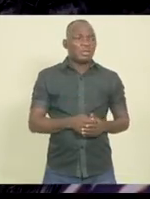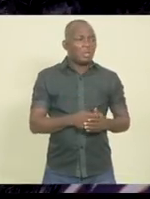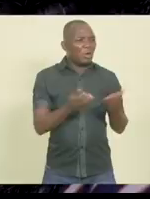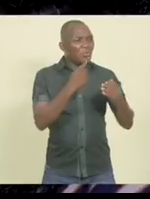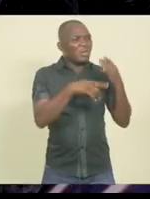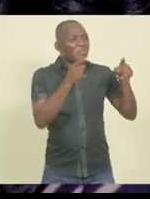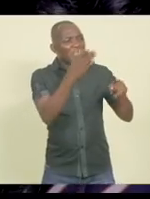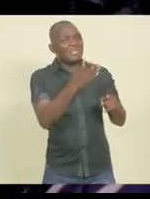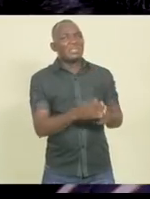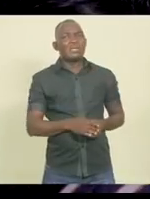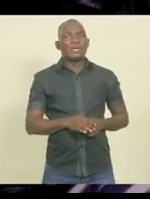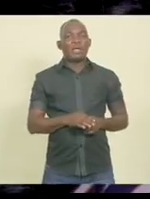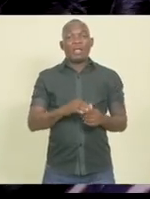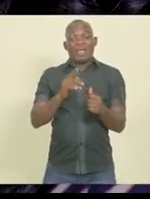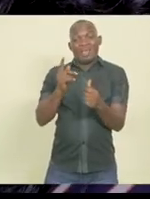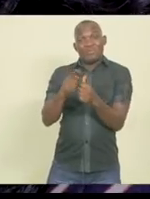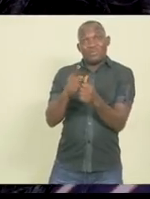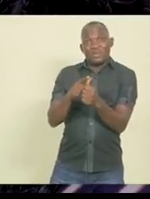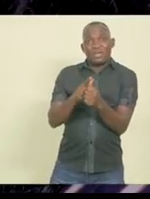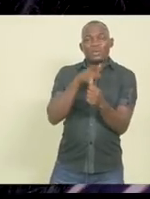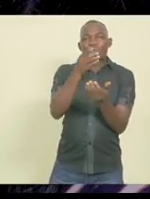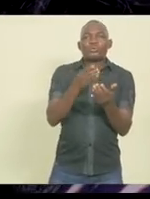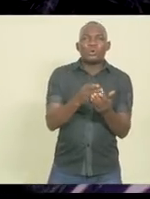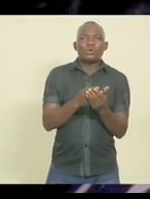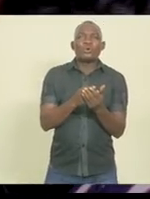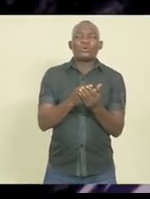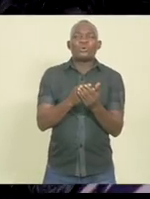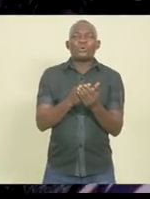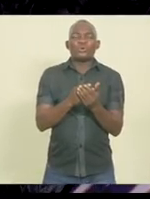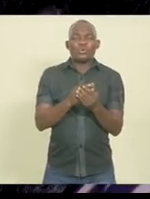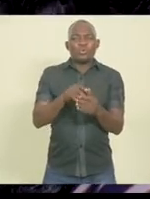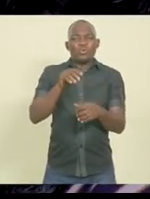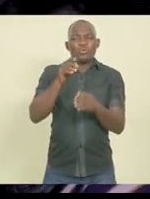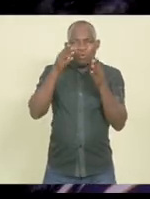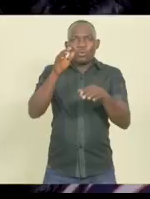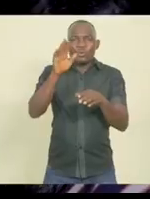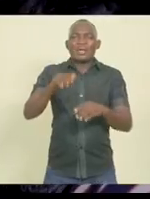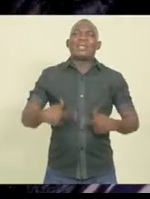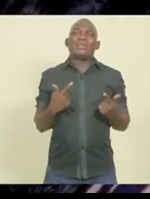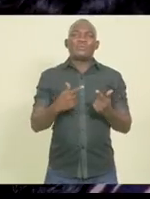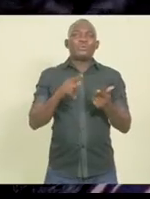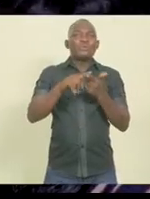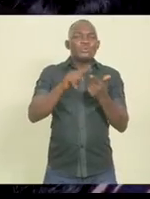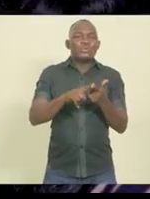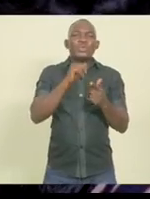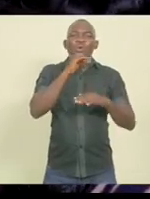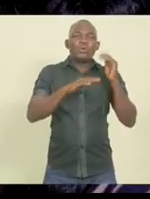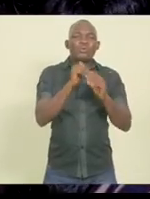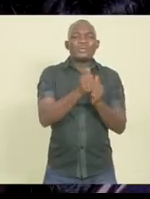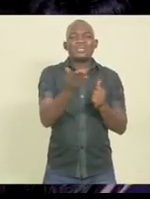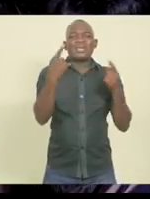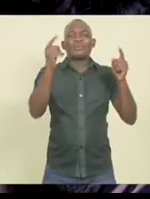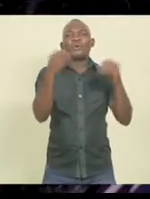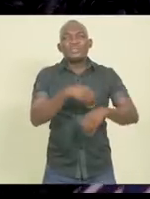on? First, you want to do more with your life. And next, you're not comfortable with things